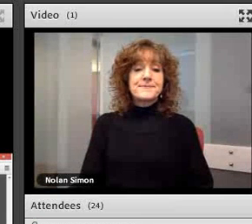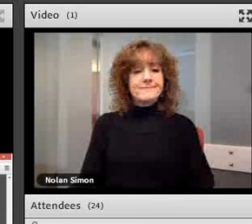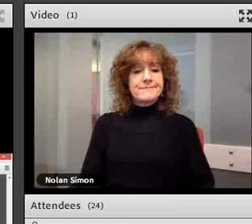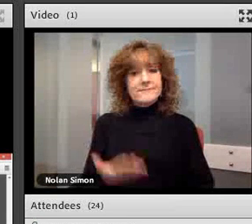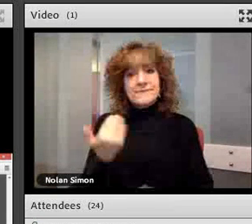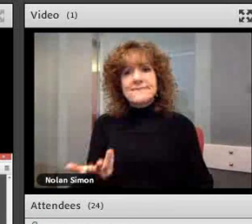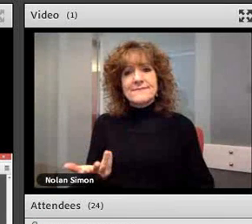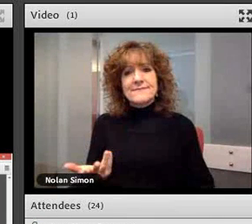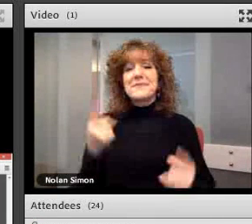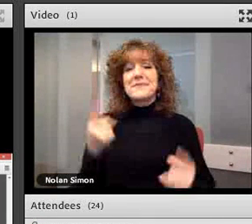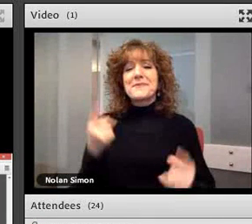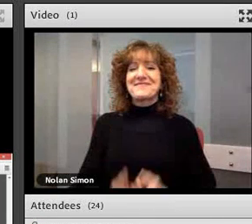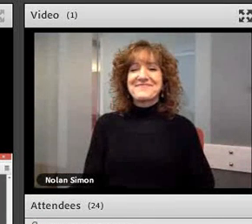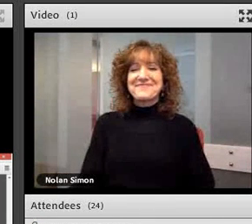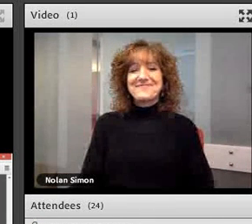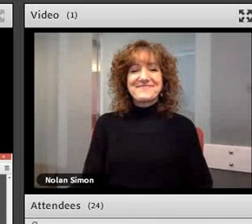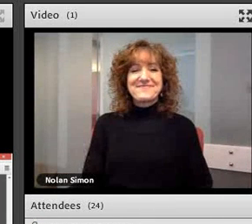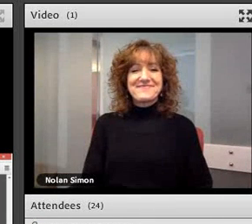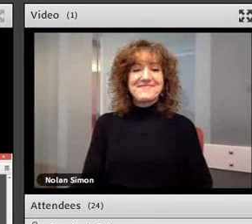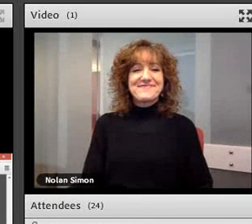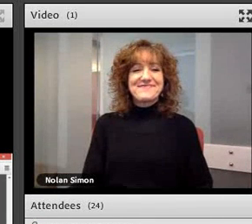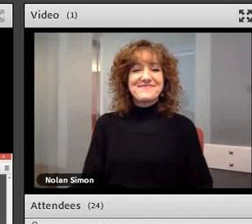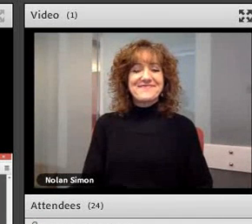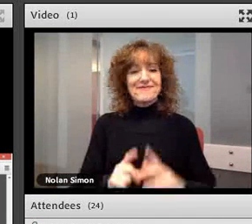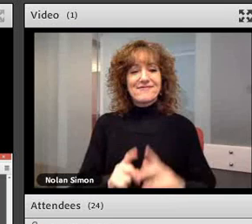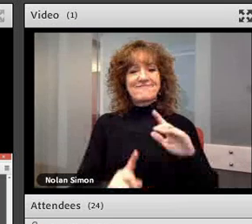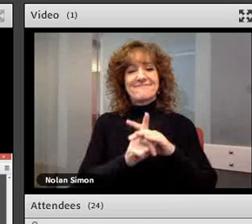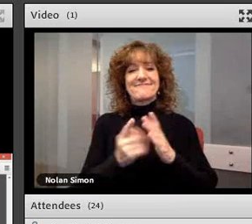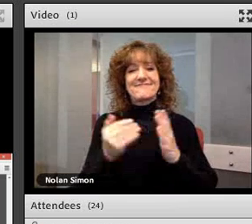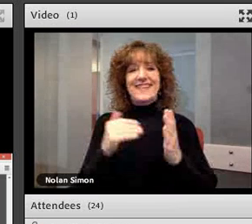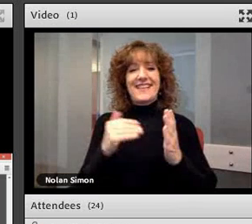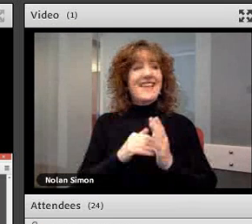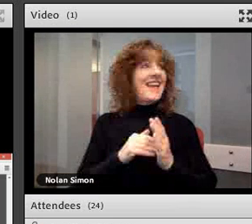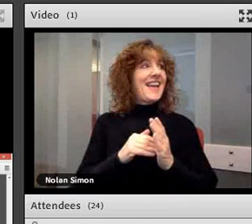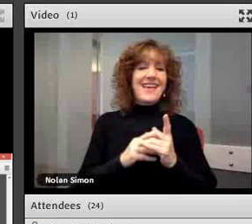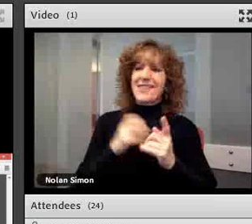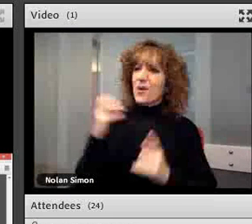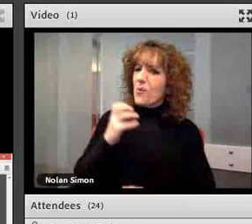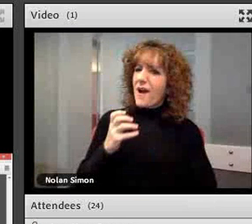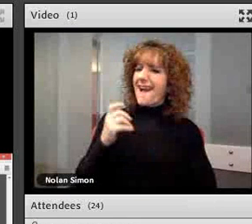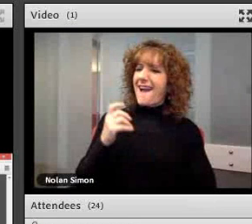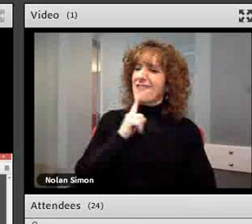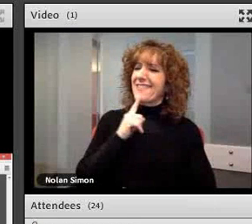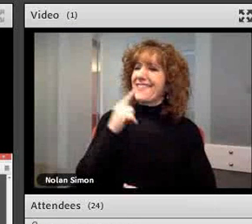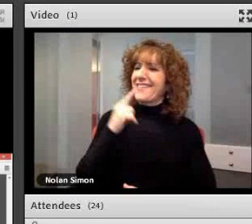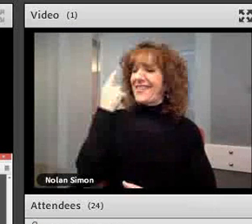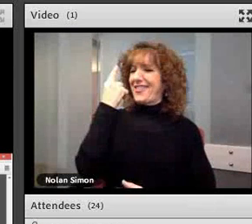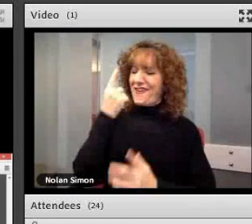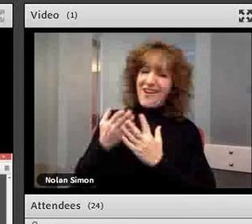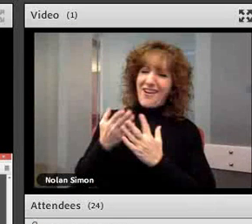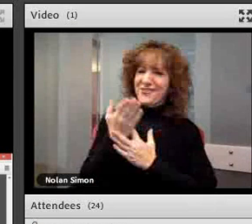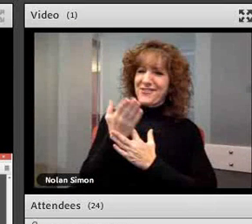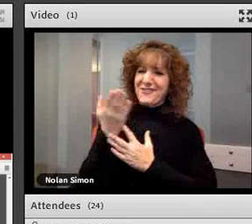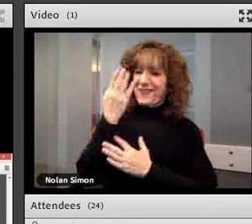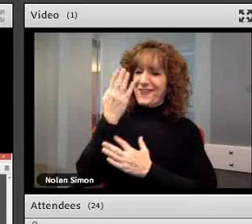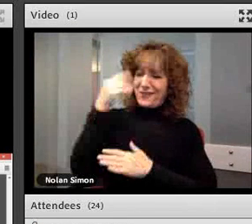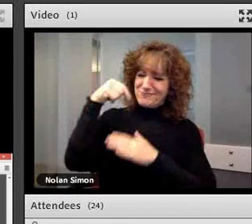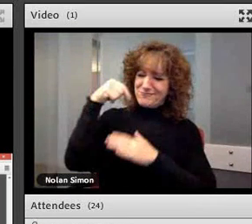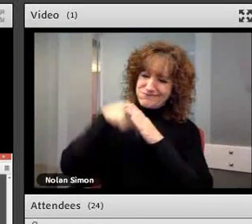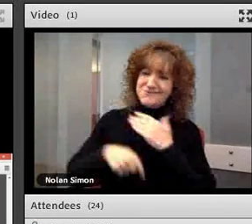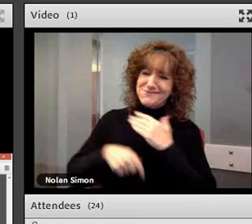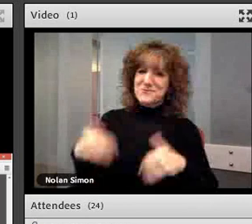Come on. Here we go. And I can bring it back. Wow, you've really thought this through. So, like